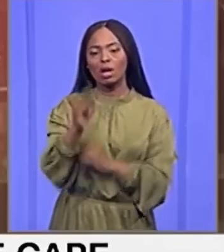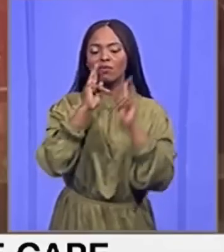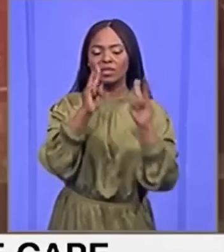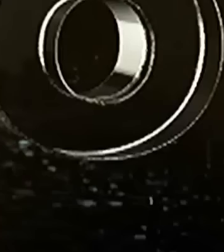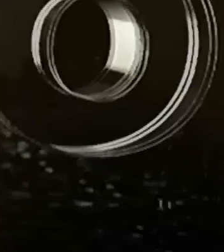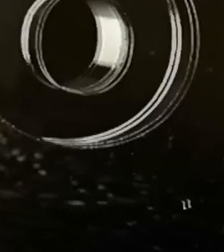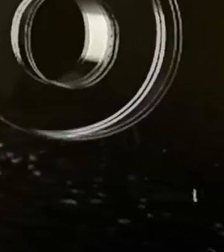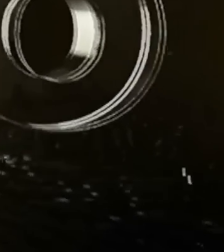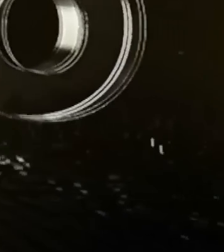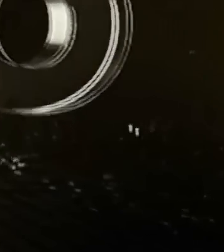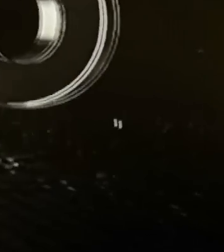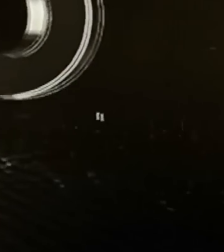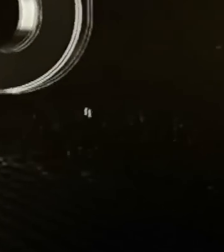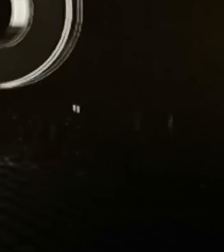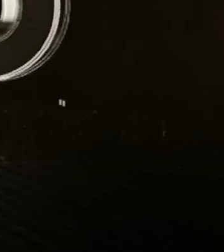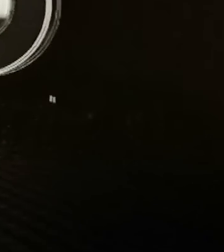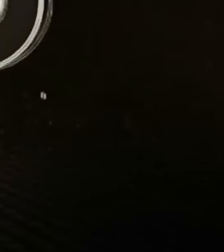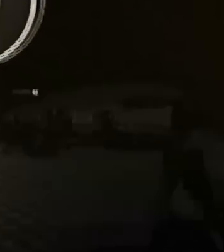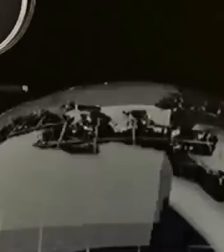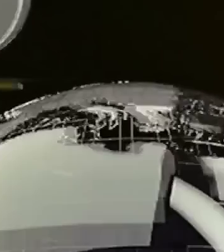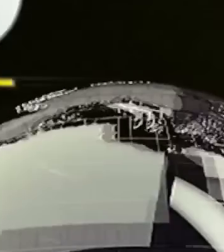ena.